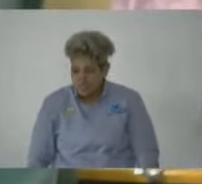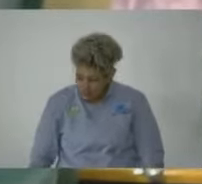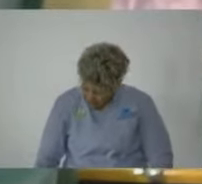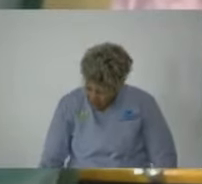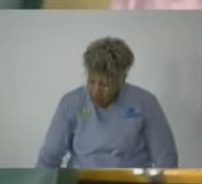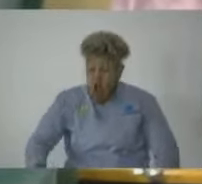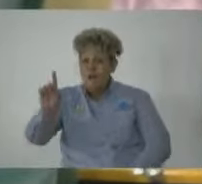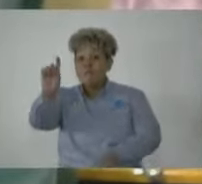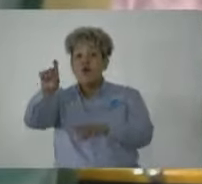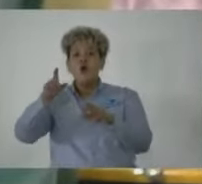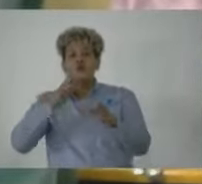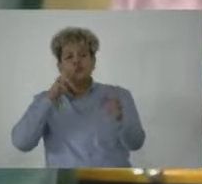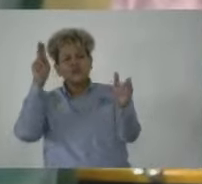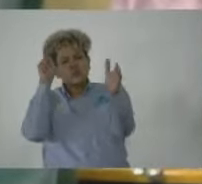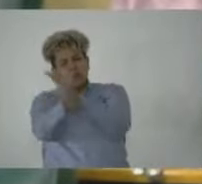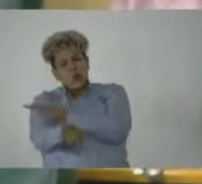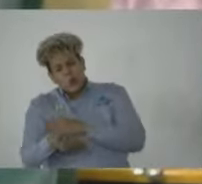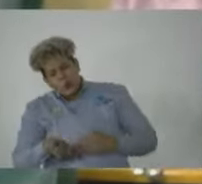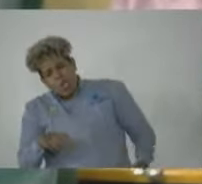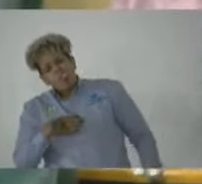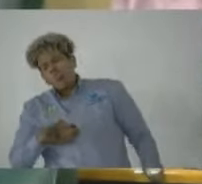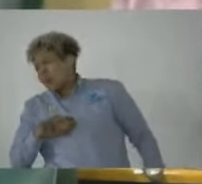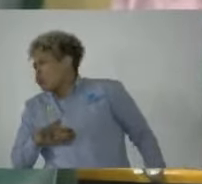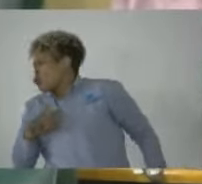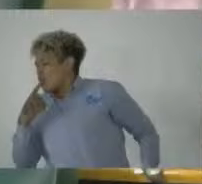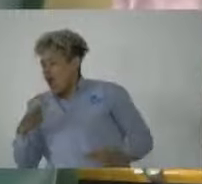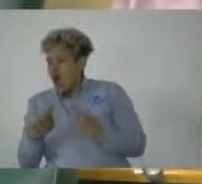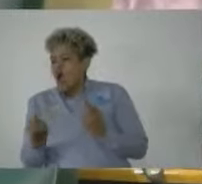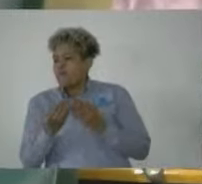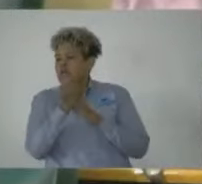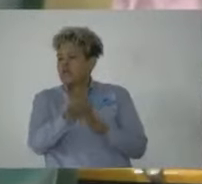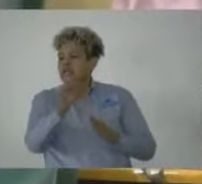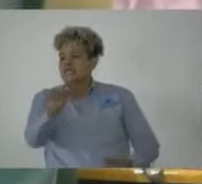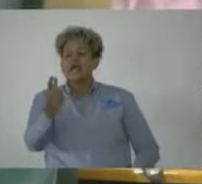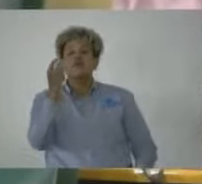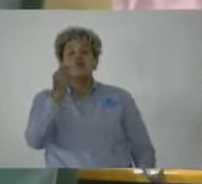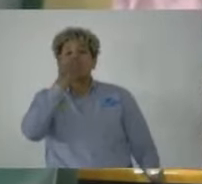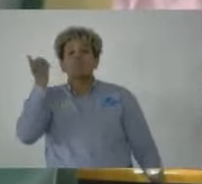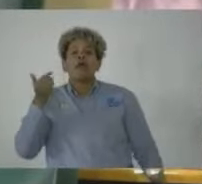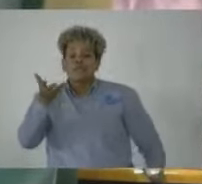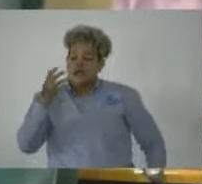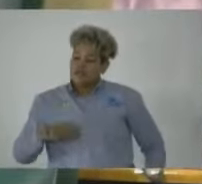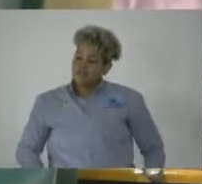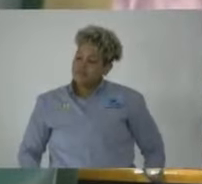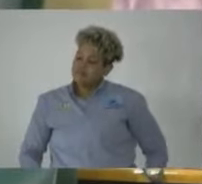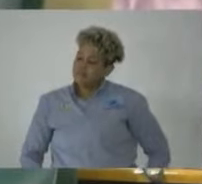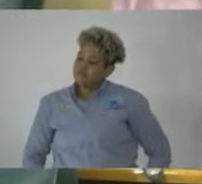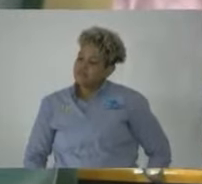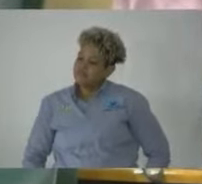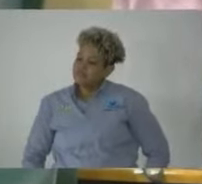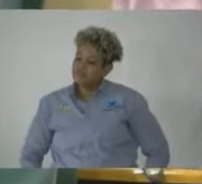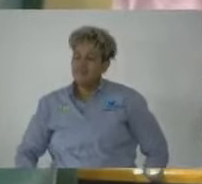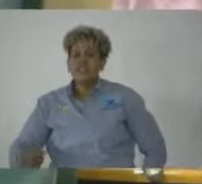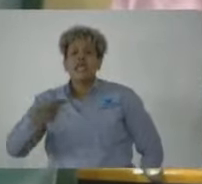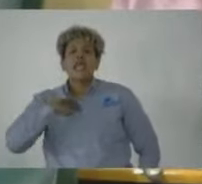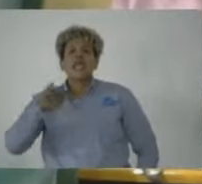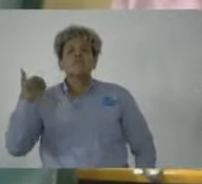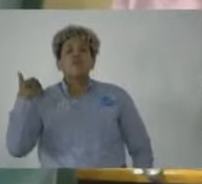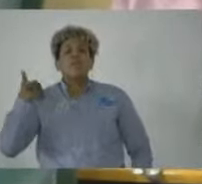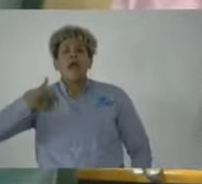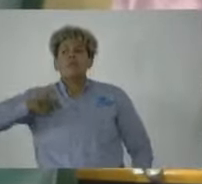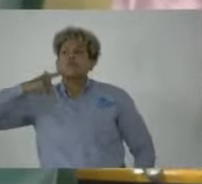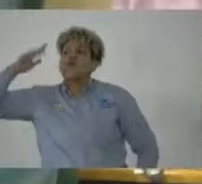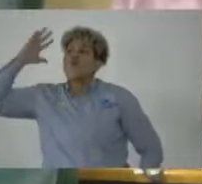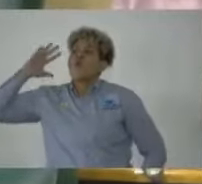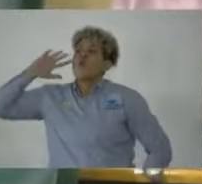It was out of order, Madam Speaker, and the opposition leader can do better. It reminds me of